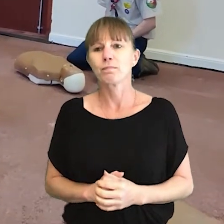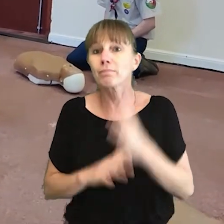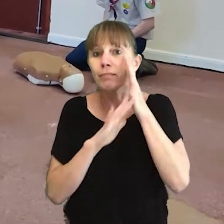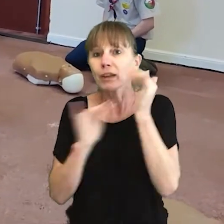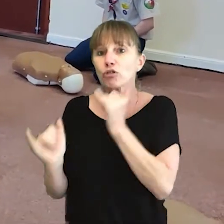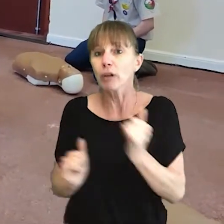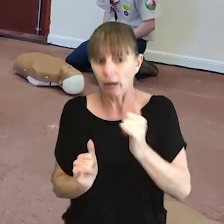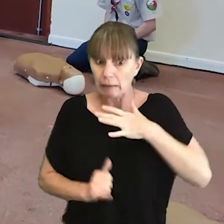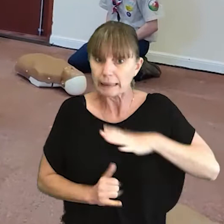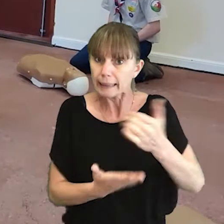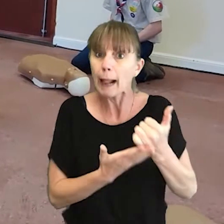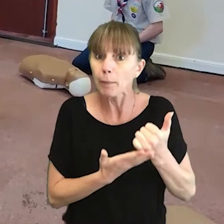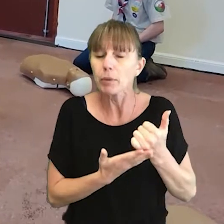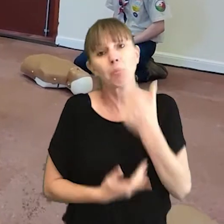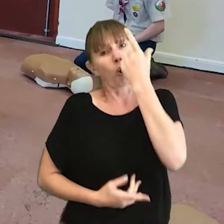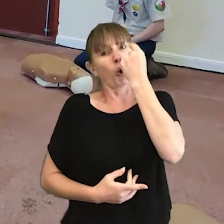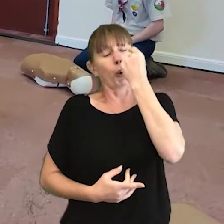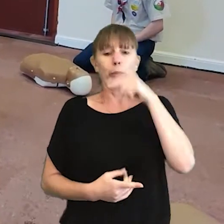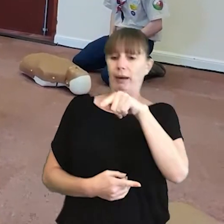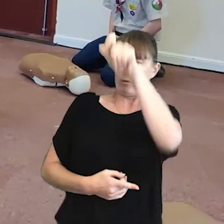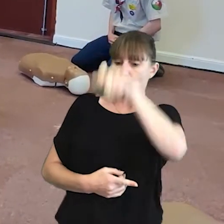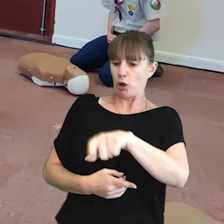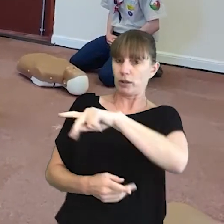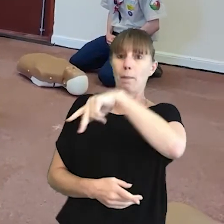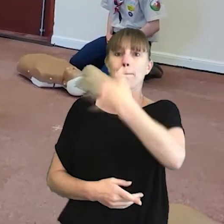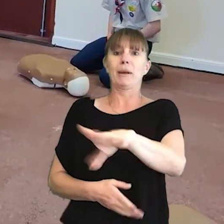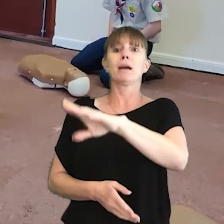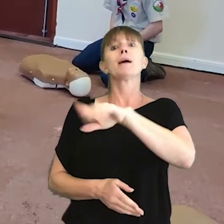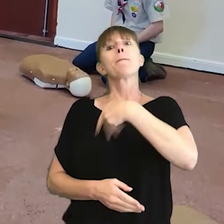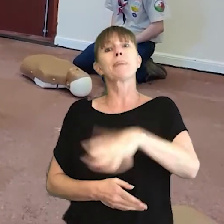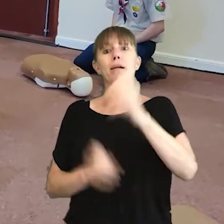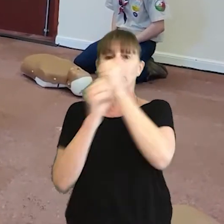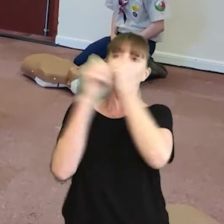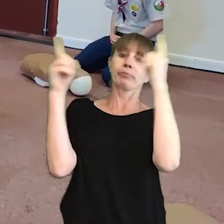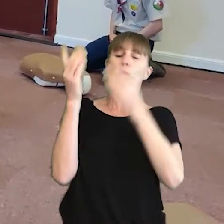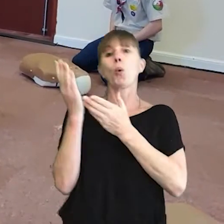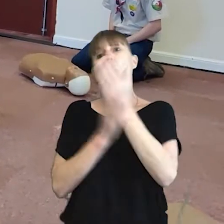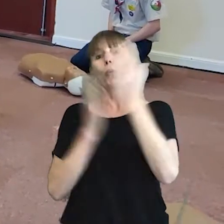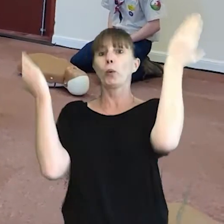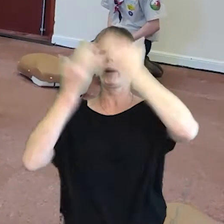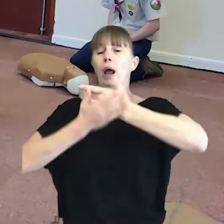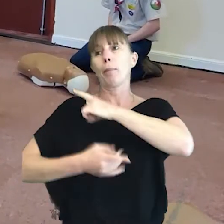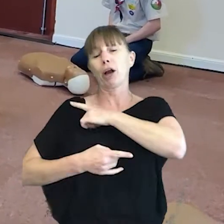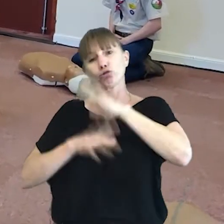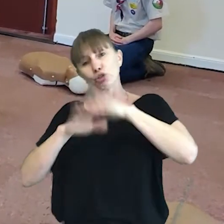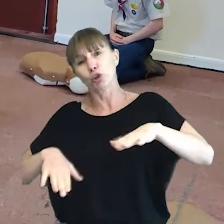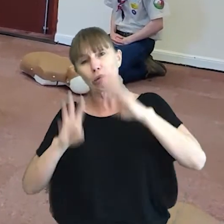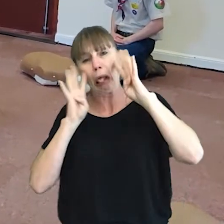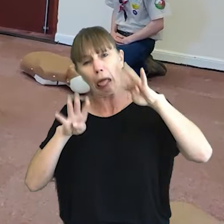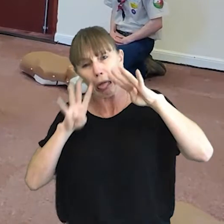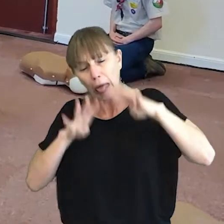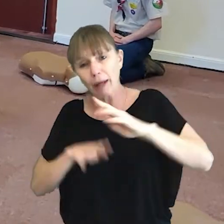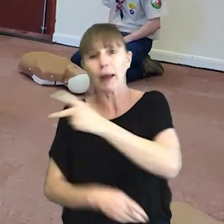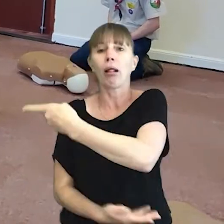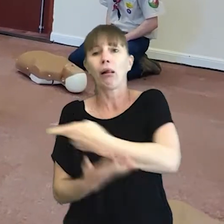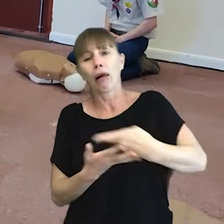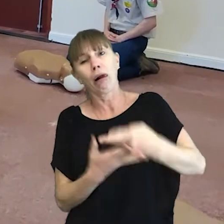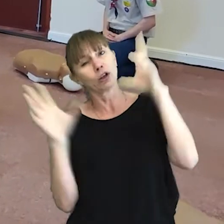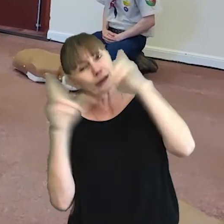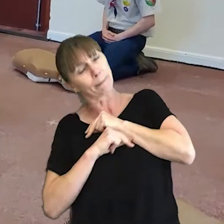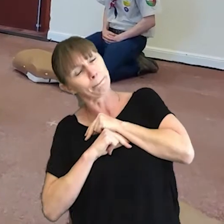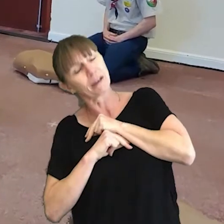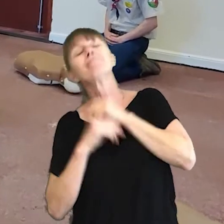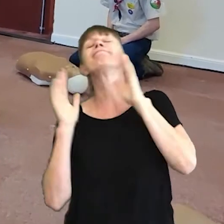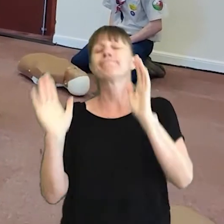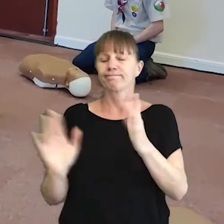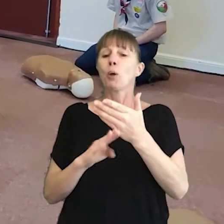Check they actually need help. Check they need help. Might be somebody that was up all night with the children and has decided to just have a little sleep in a room, okay? So before